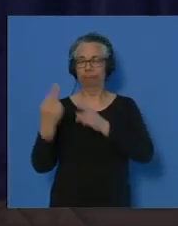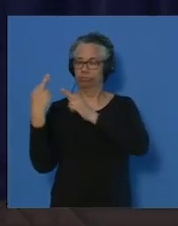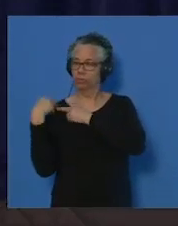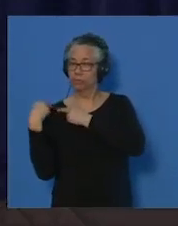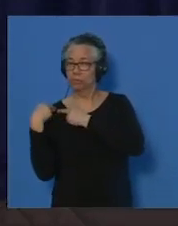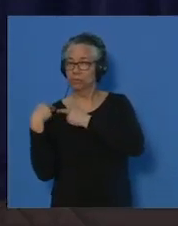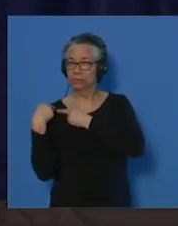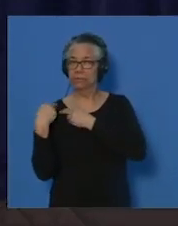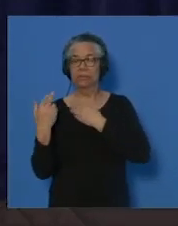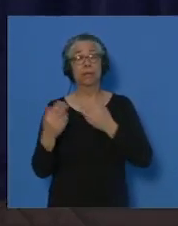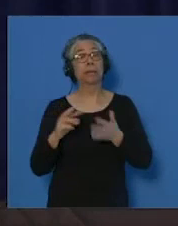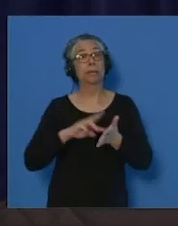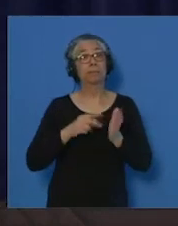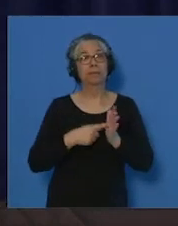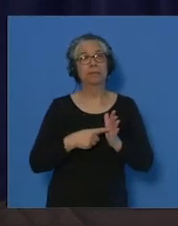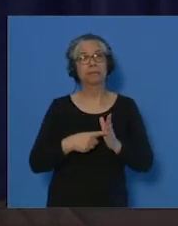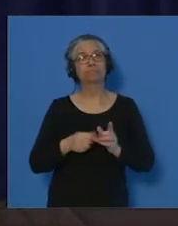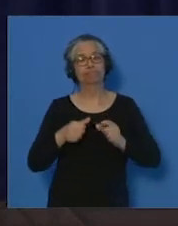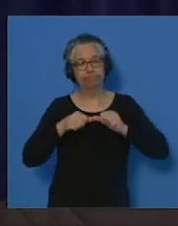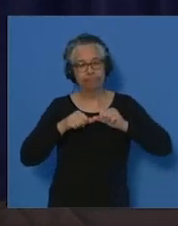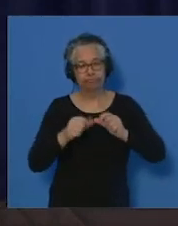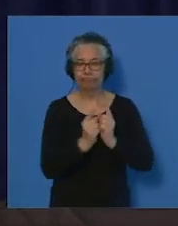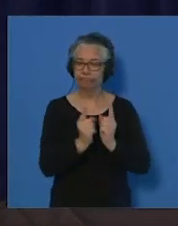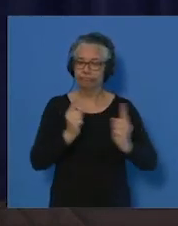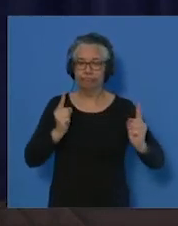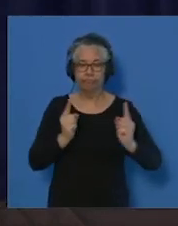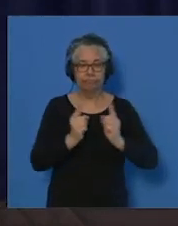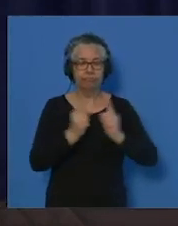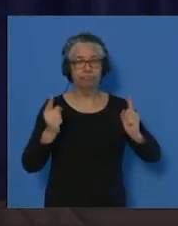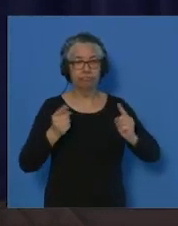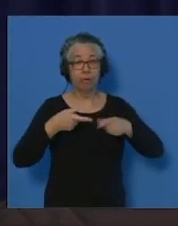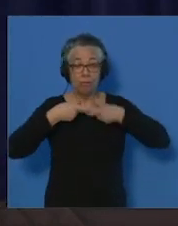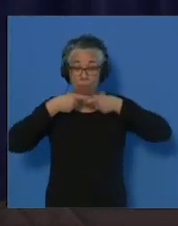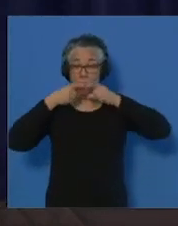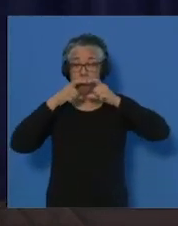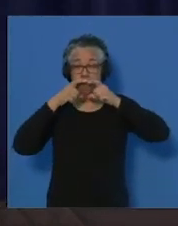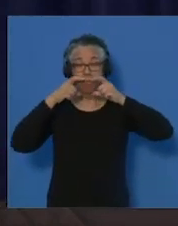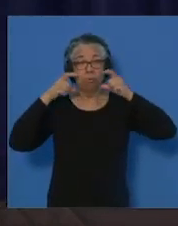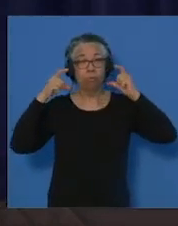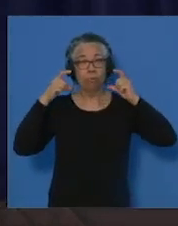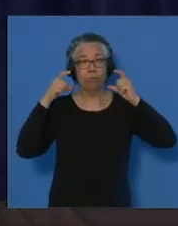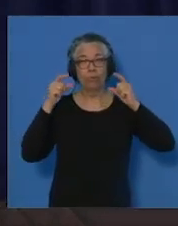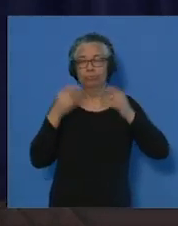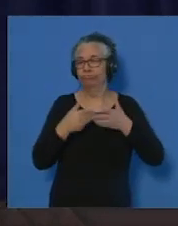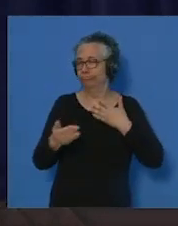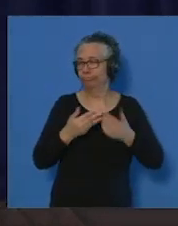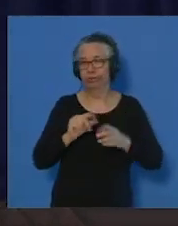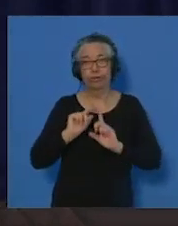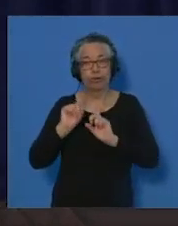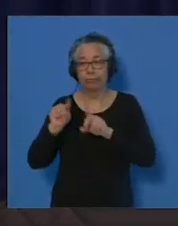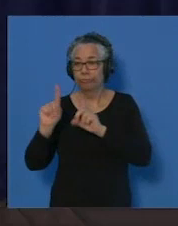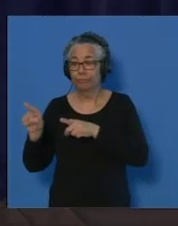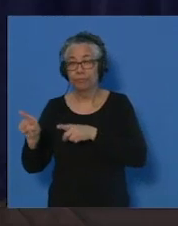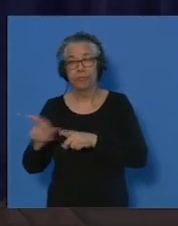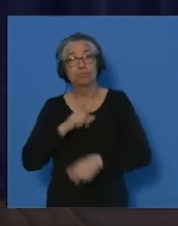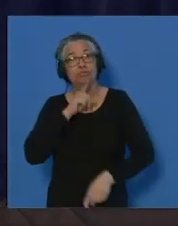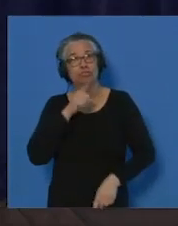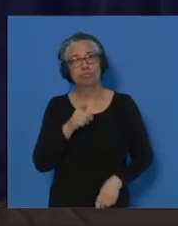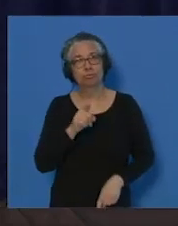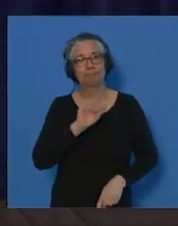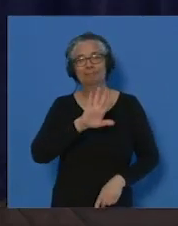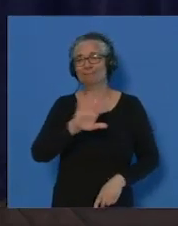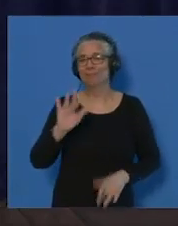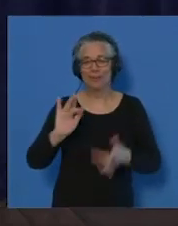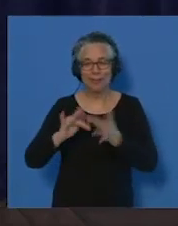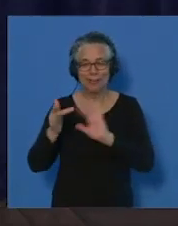simple. Maintain your physical distance, wear a mask wherever you go, and make sure that you are minimizing your